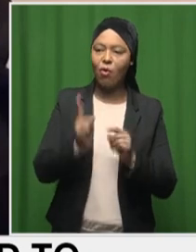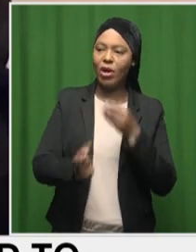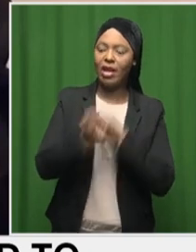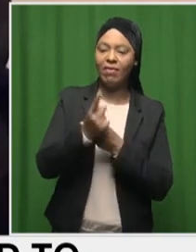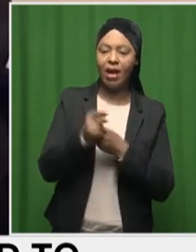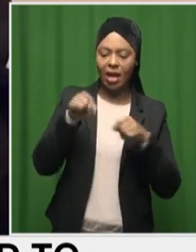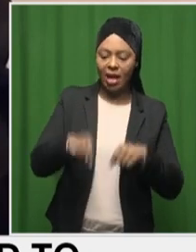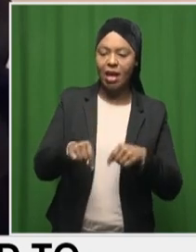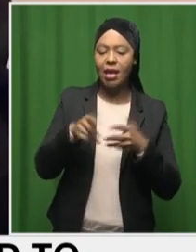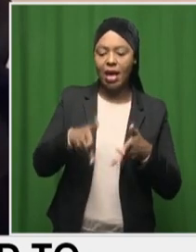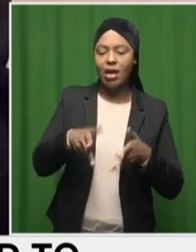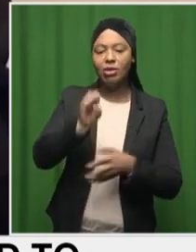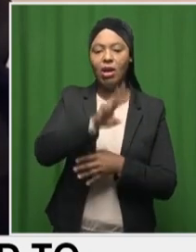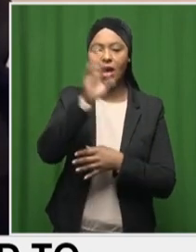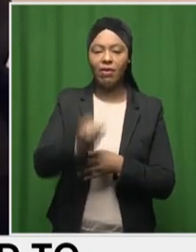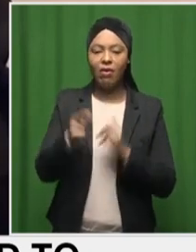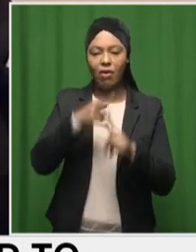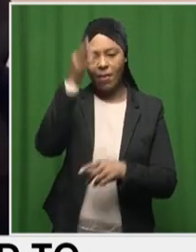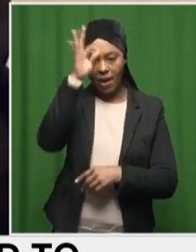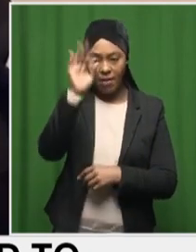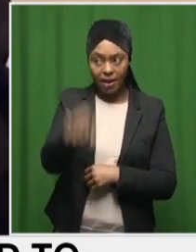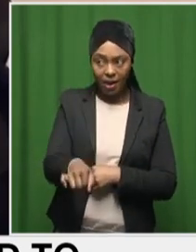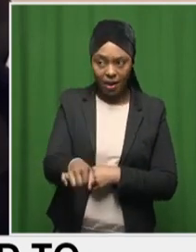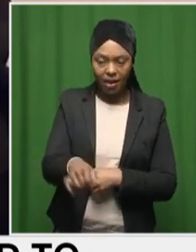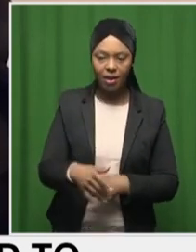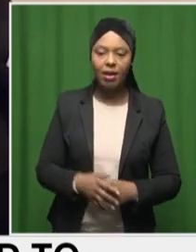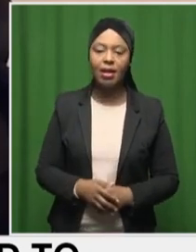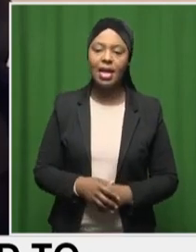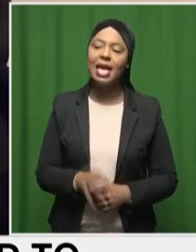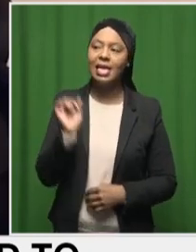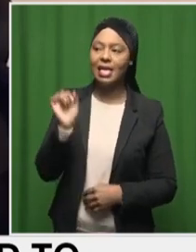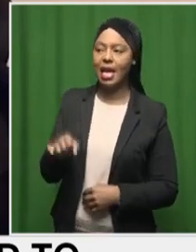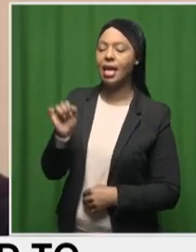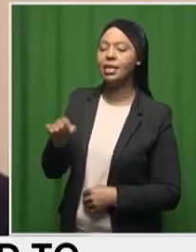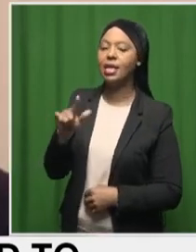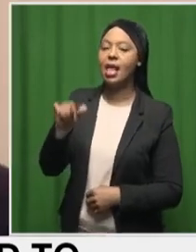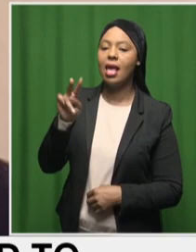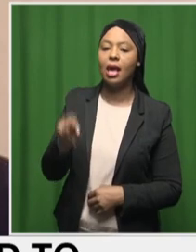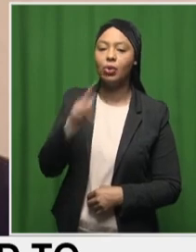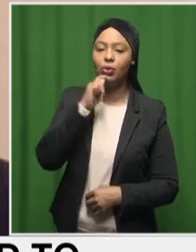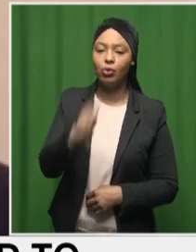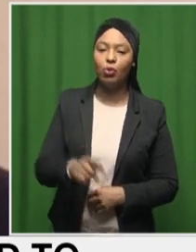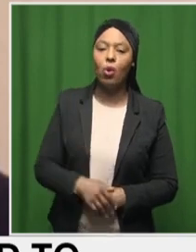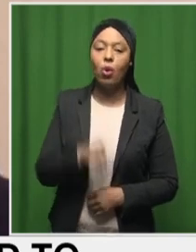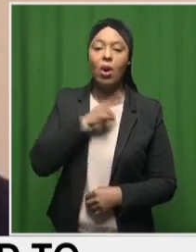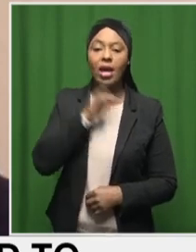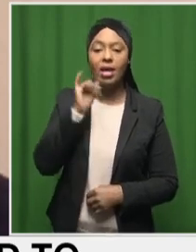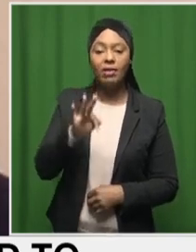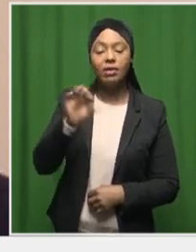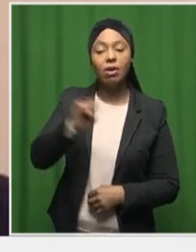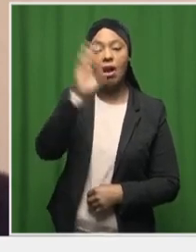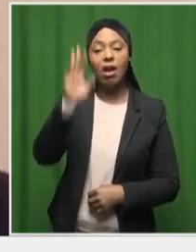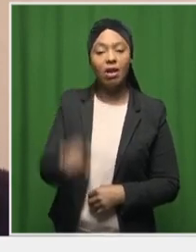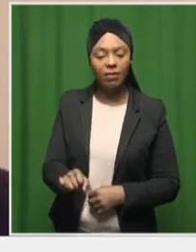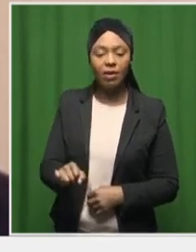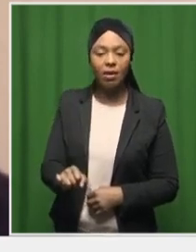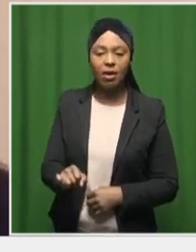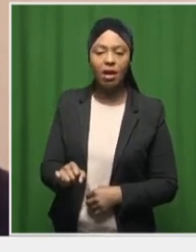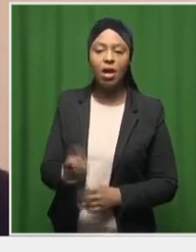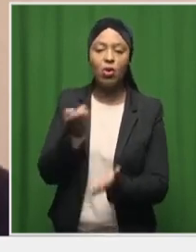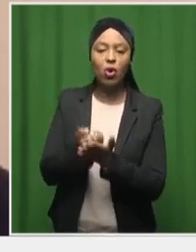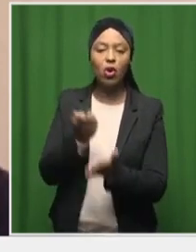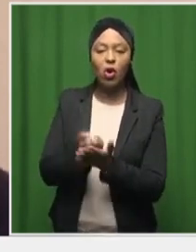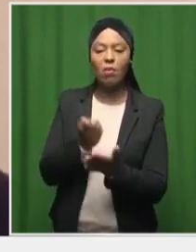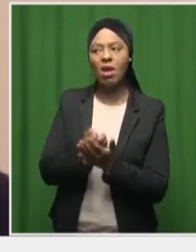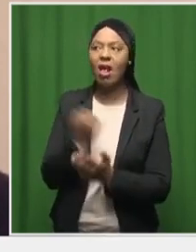doing here in South Africa from government. Absolutely, Leanne. If the South African economy was a human body, think